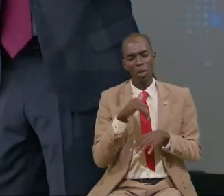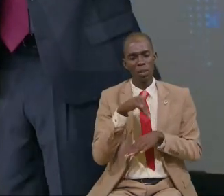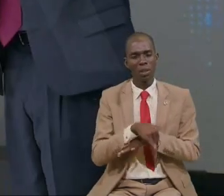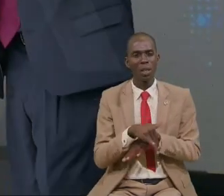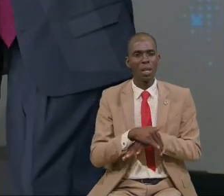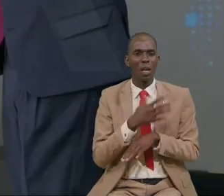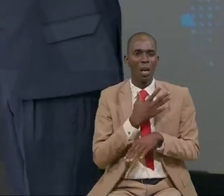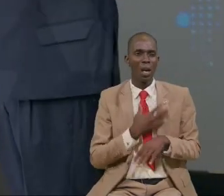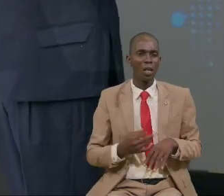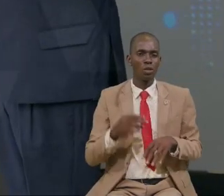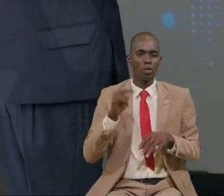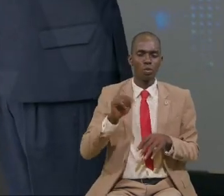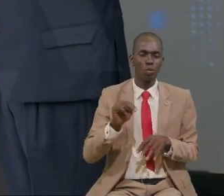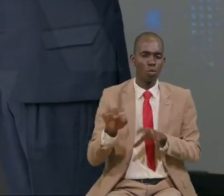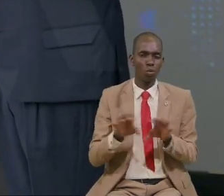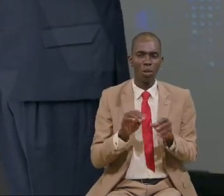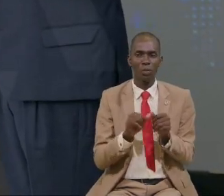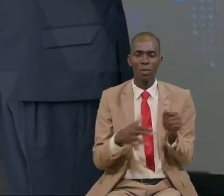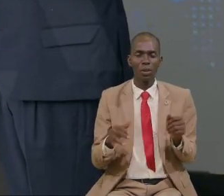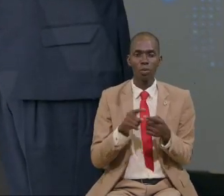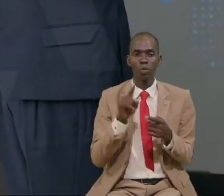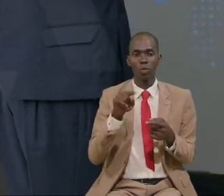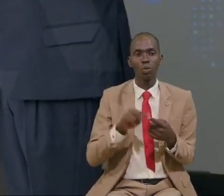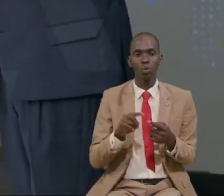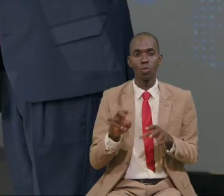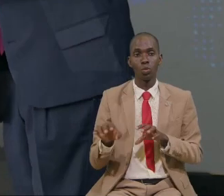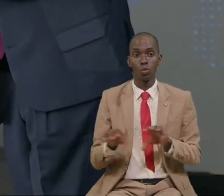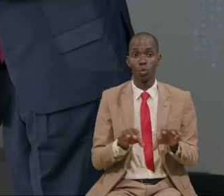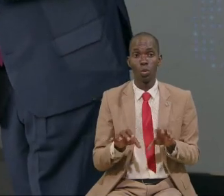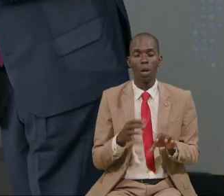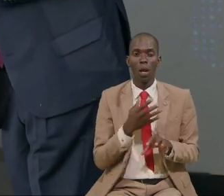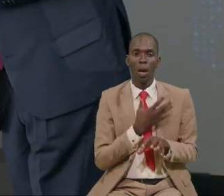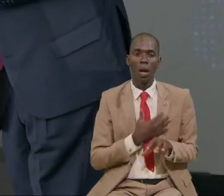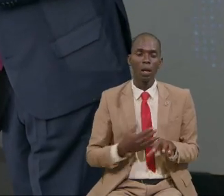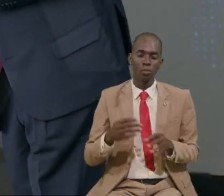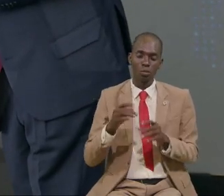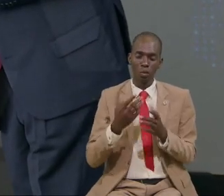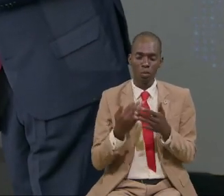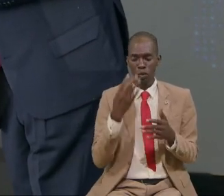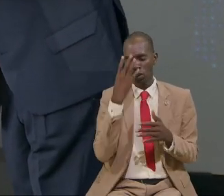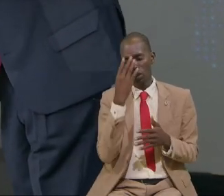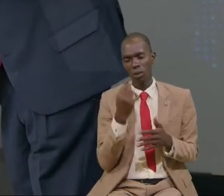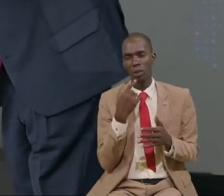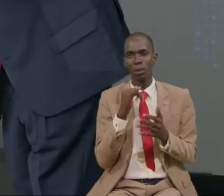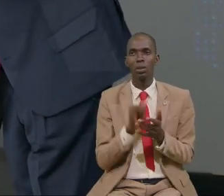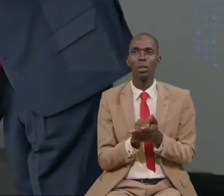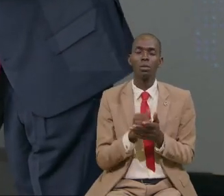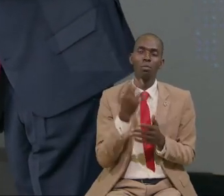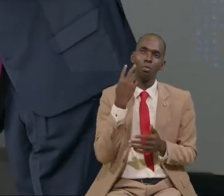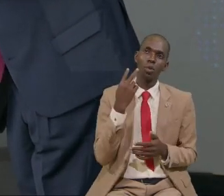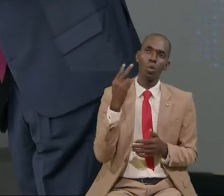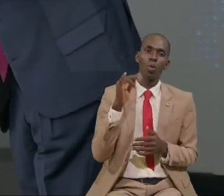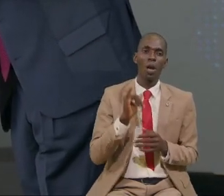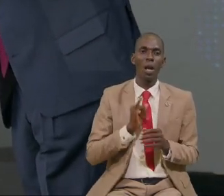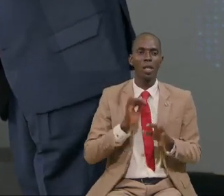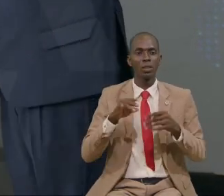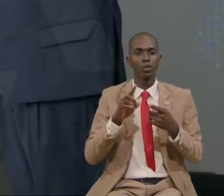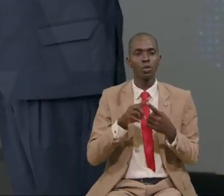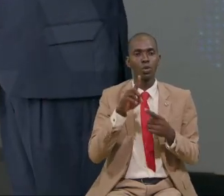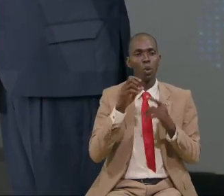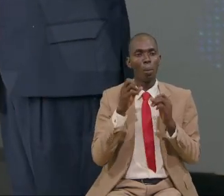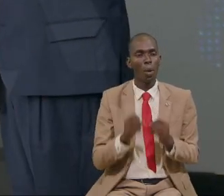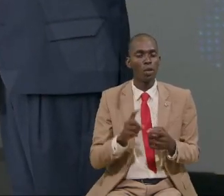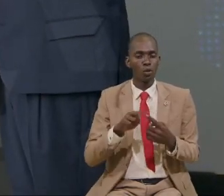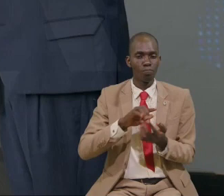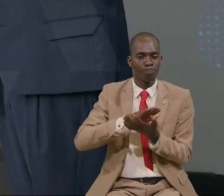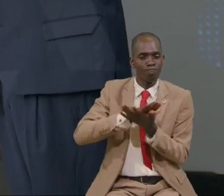read, and then before you fall asleep, behold, I give unto you power to tread on serpents and scorpions